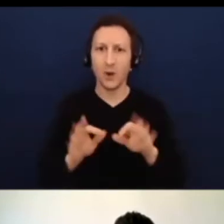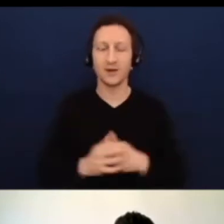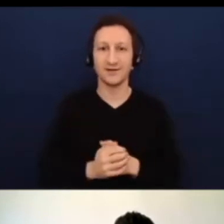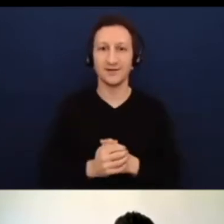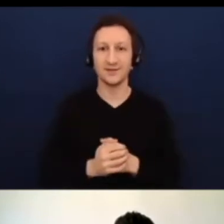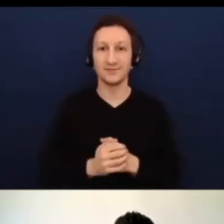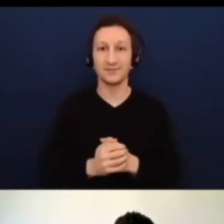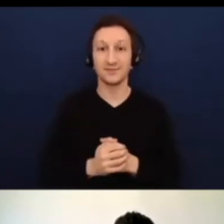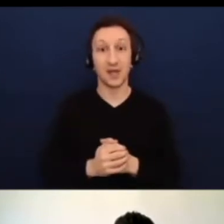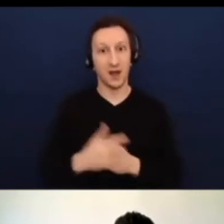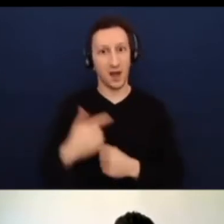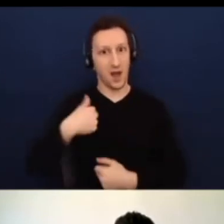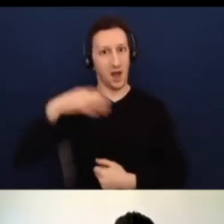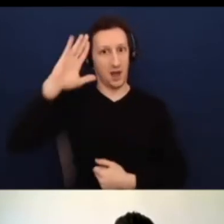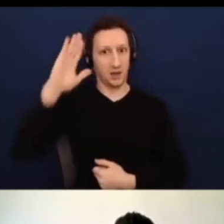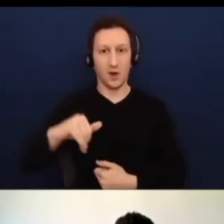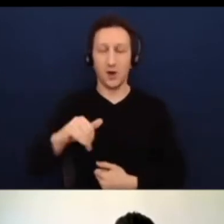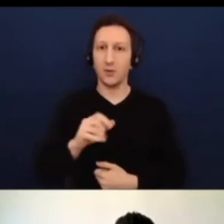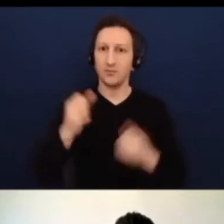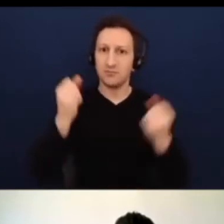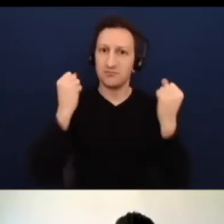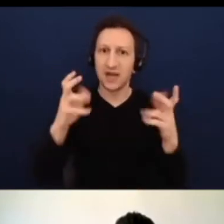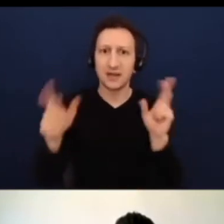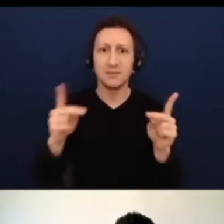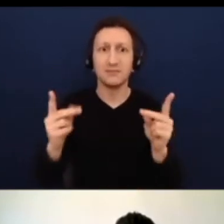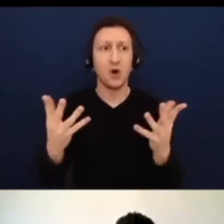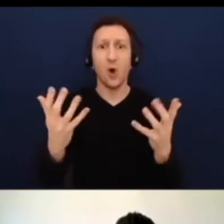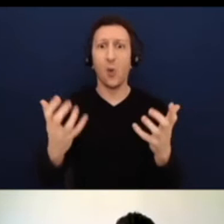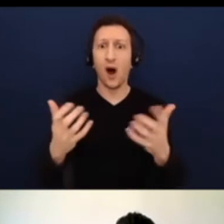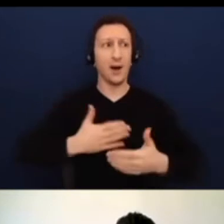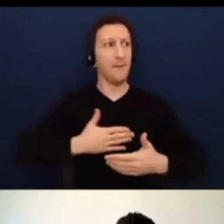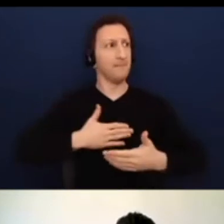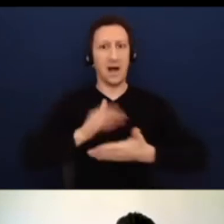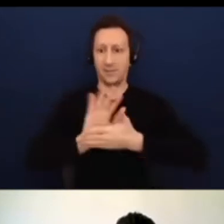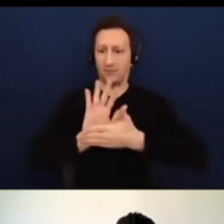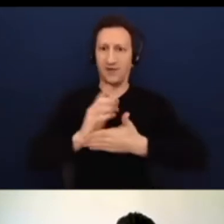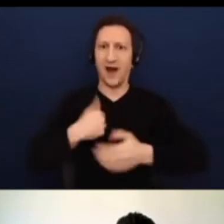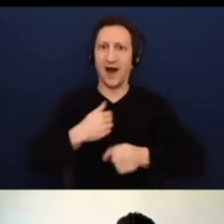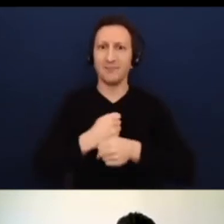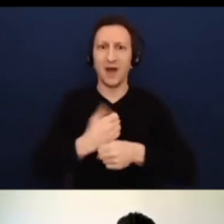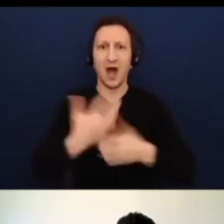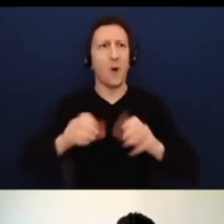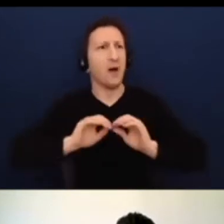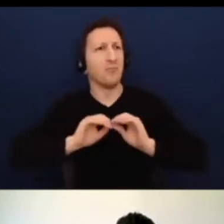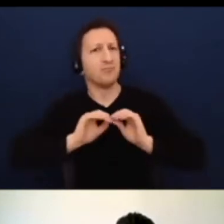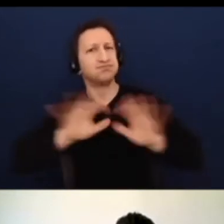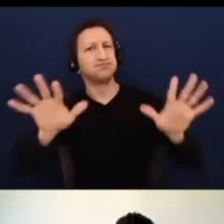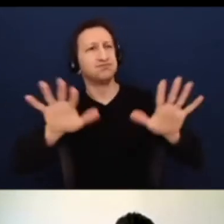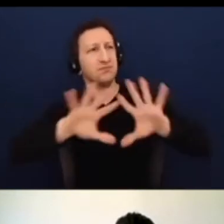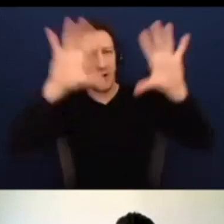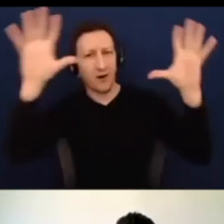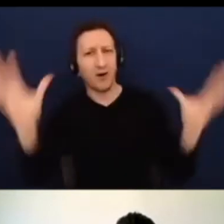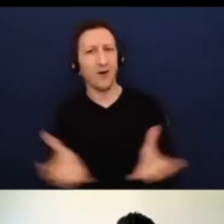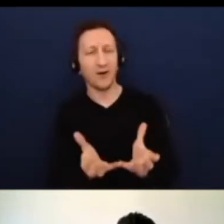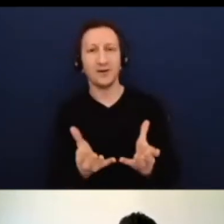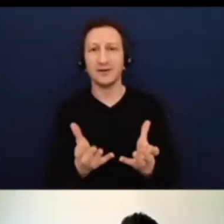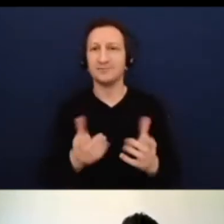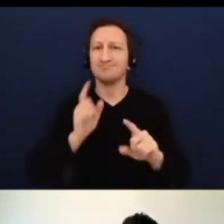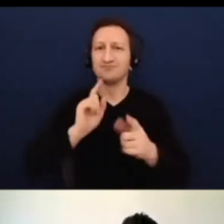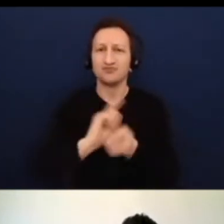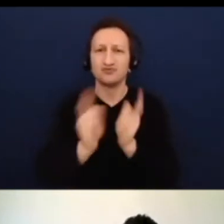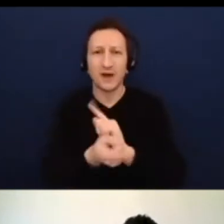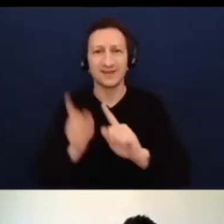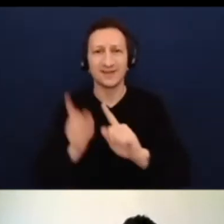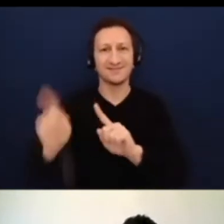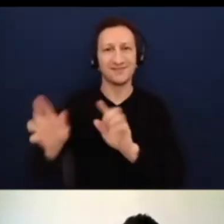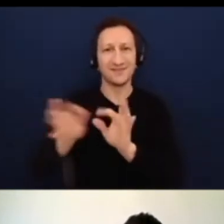anxious to have their media be distributed to multiple countries and in multiple languages, but frankly,